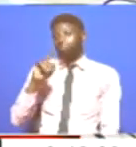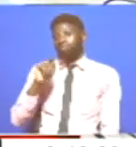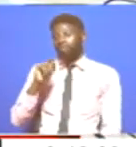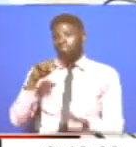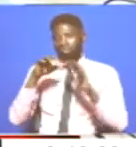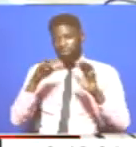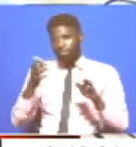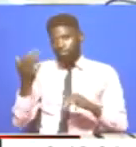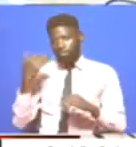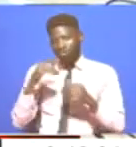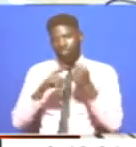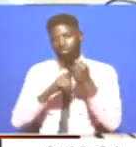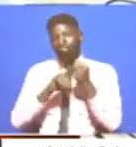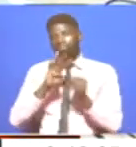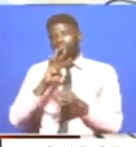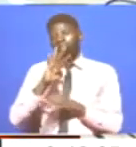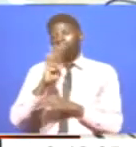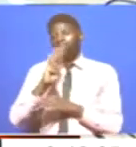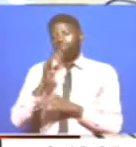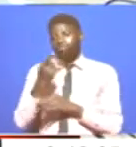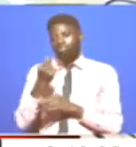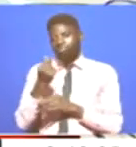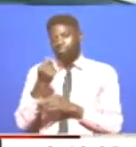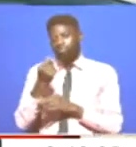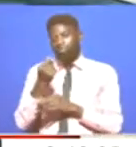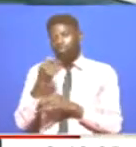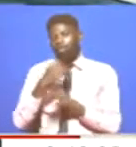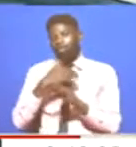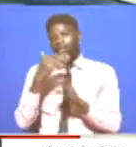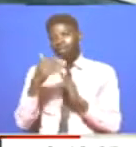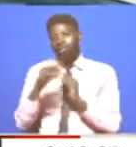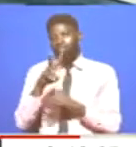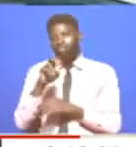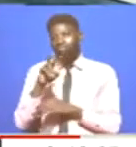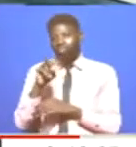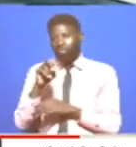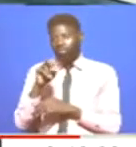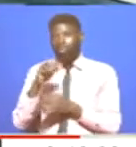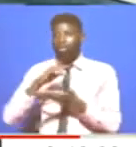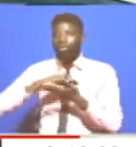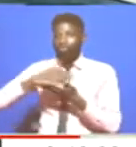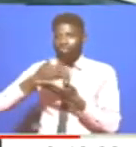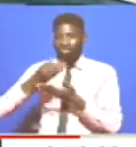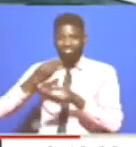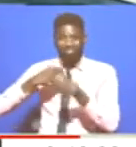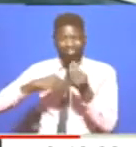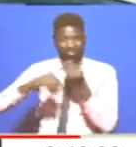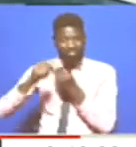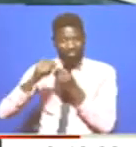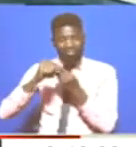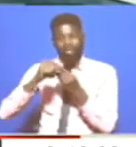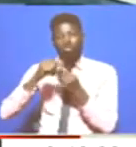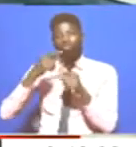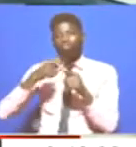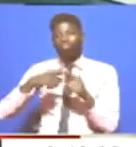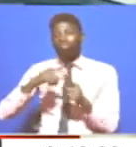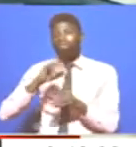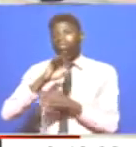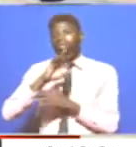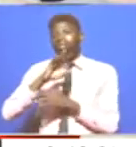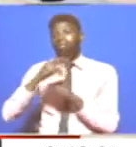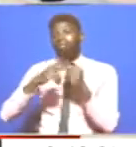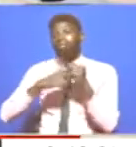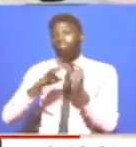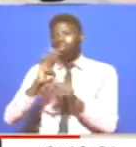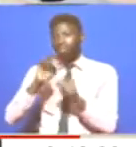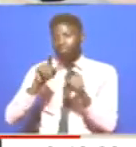at 64 billion shillings at the end of 2020, with computer hardware sales totaling 37 billion, while IT software